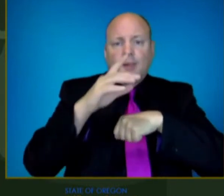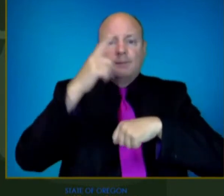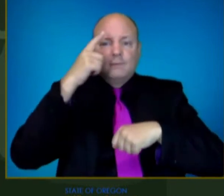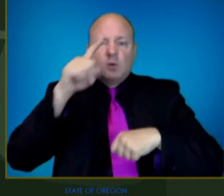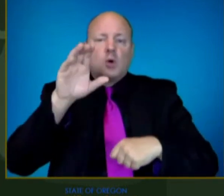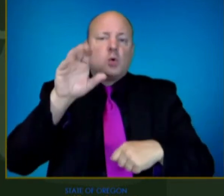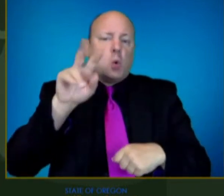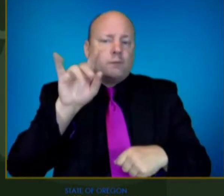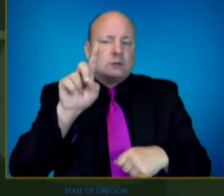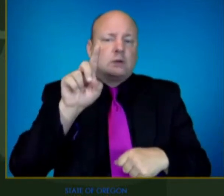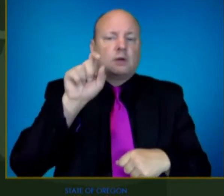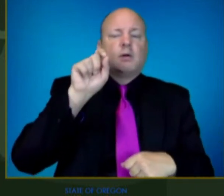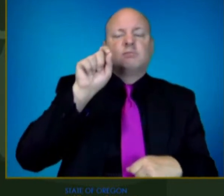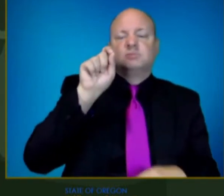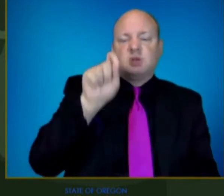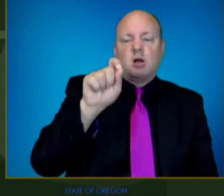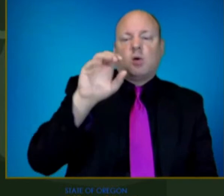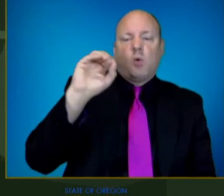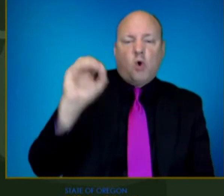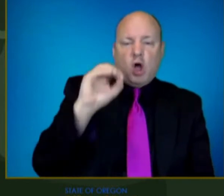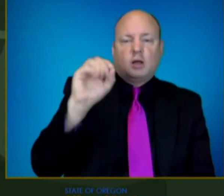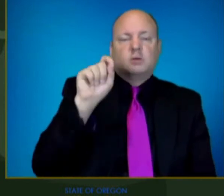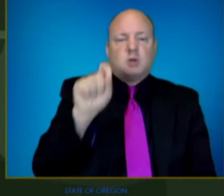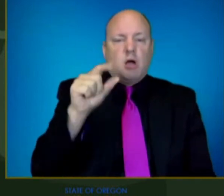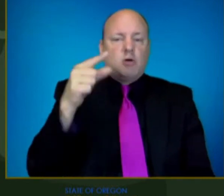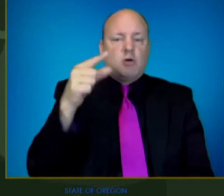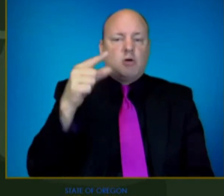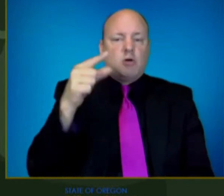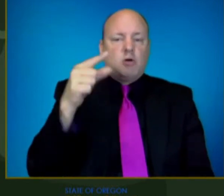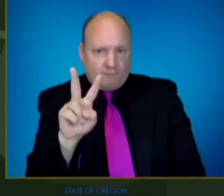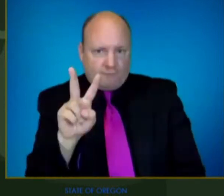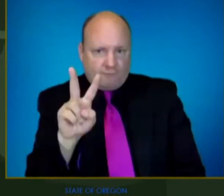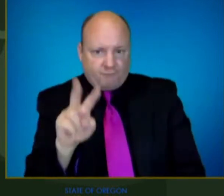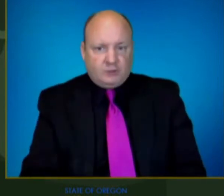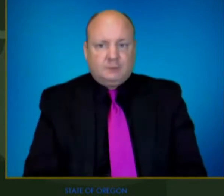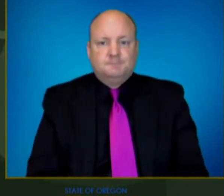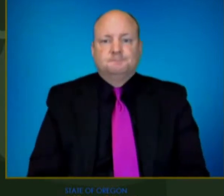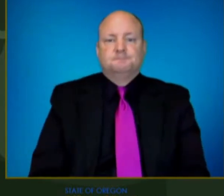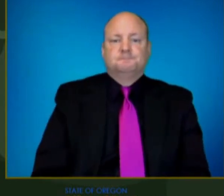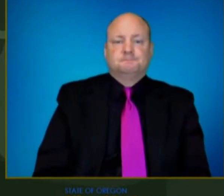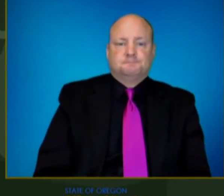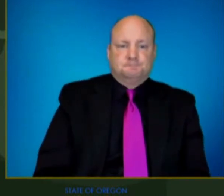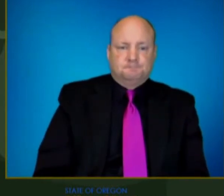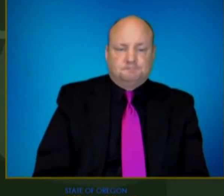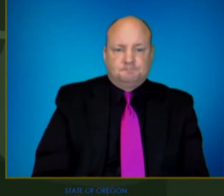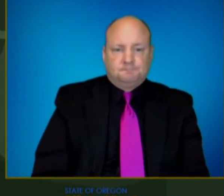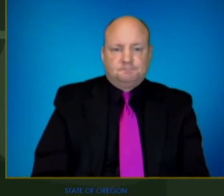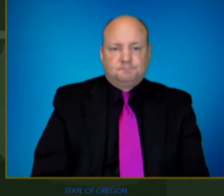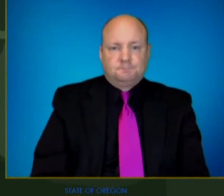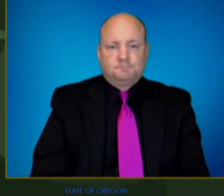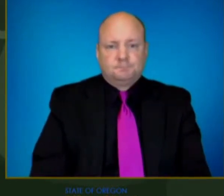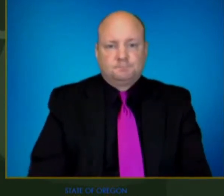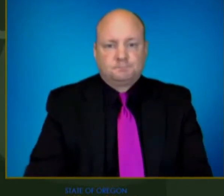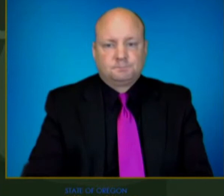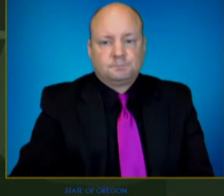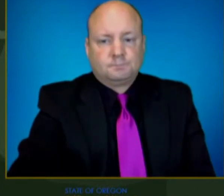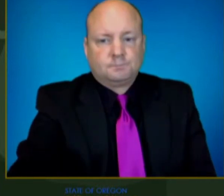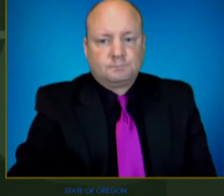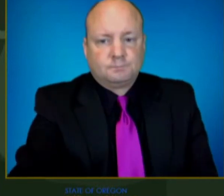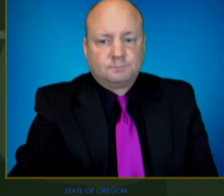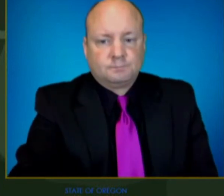covidvaccine.oregon.gov. Now I'll turn it back over to you, Governor Brown. Thank you, Director Allen. And with that, Charles, we're ready to take